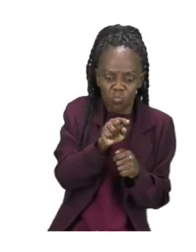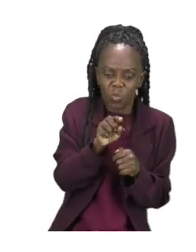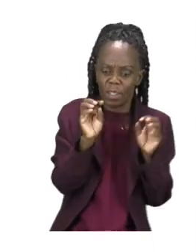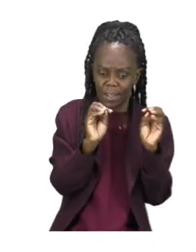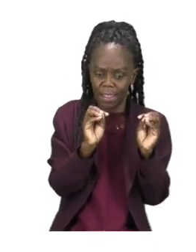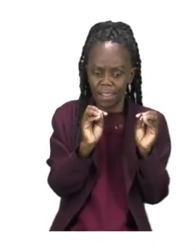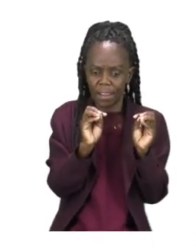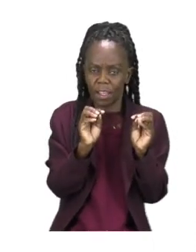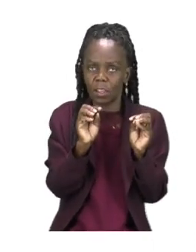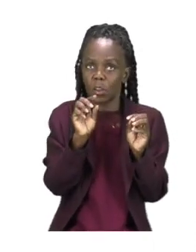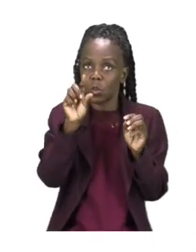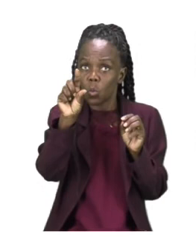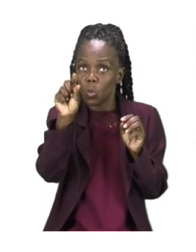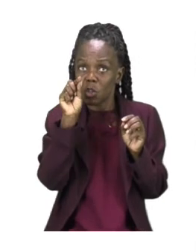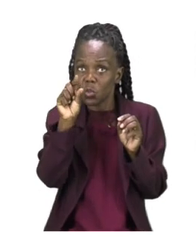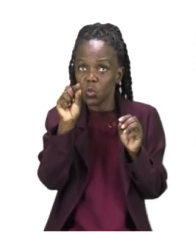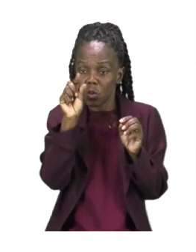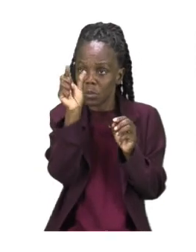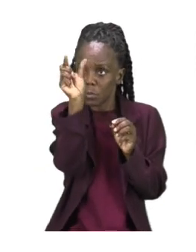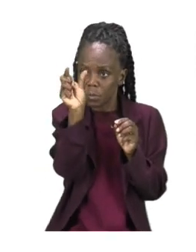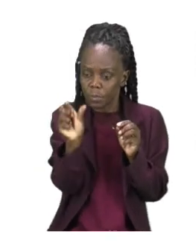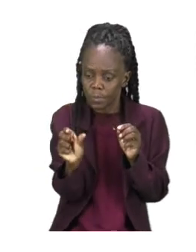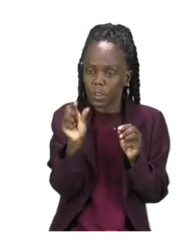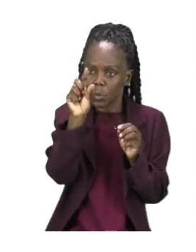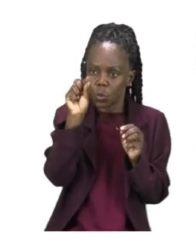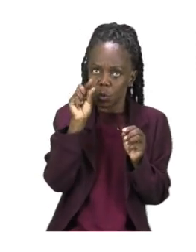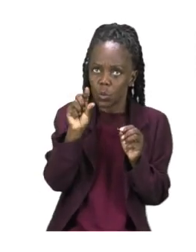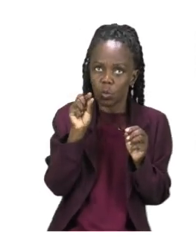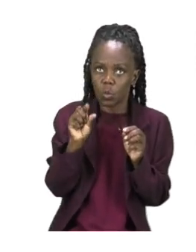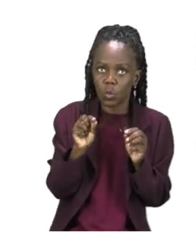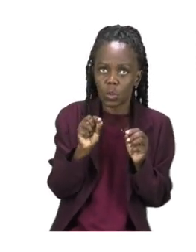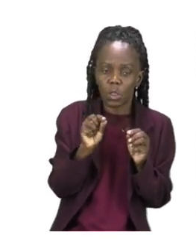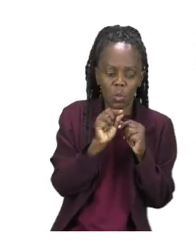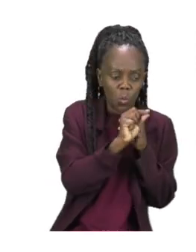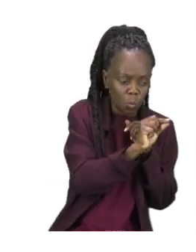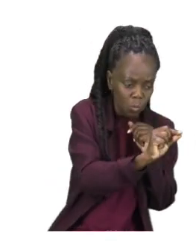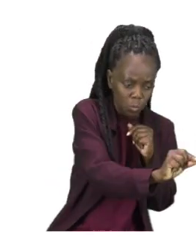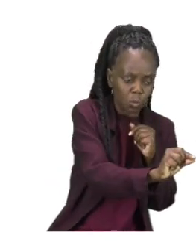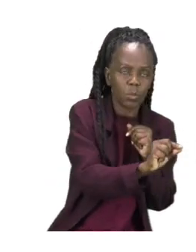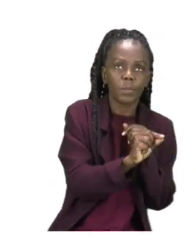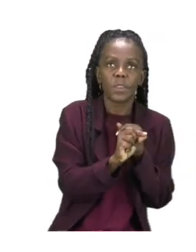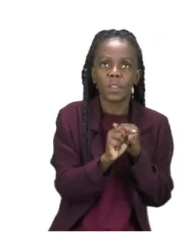to choose from the words next to the car. Is it my,